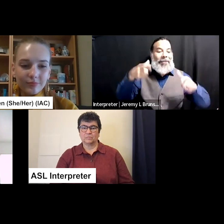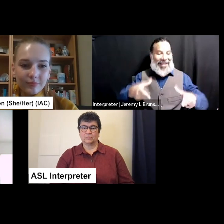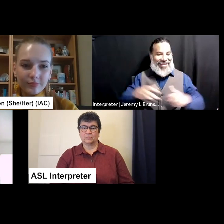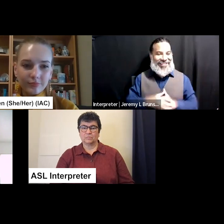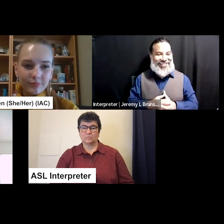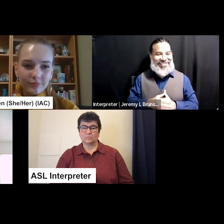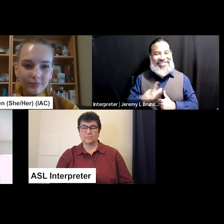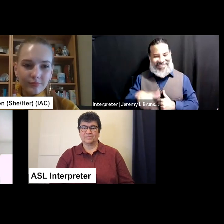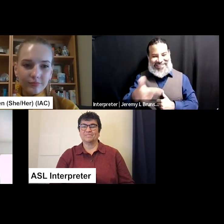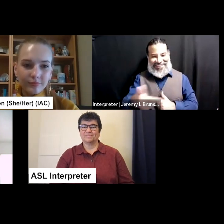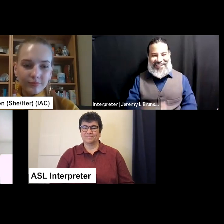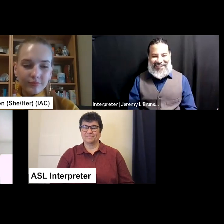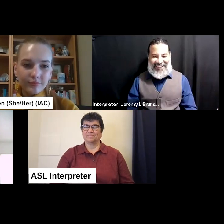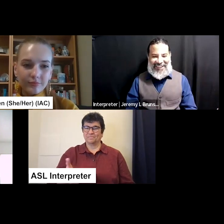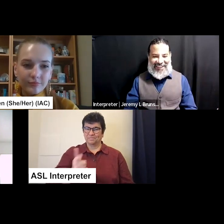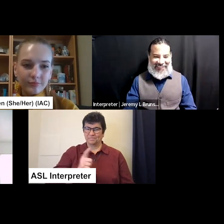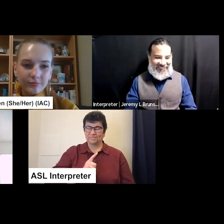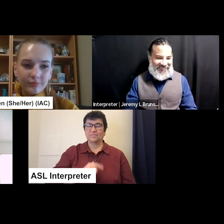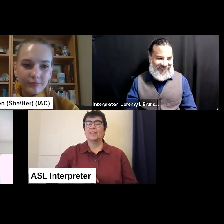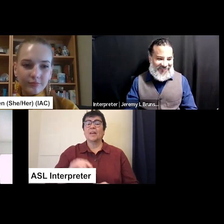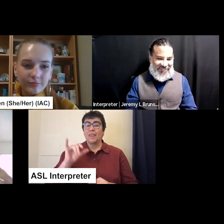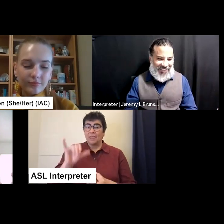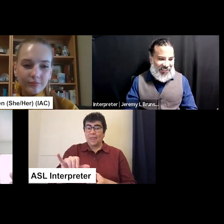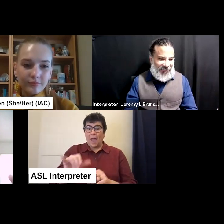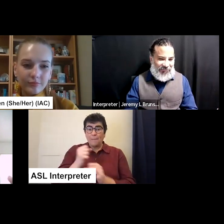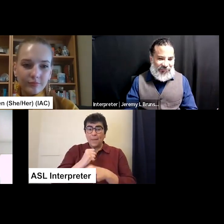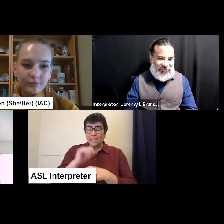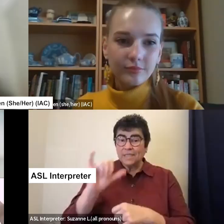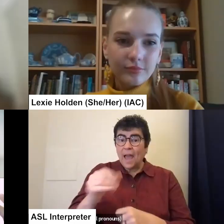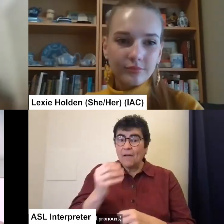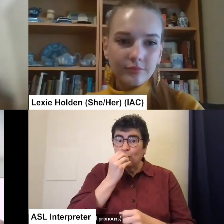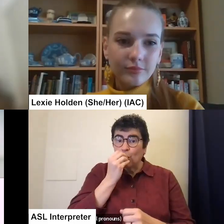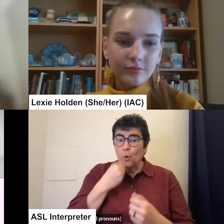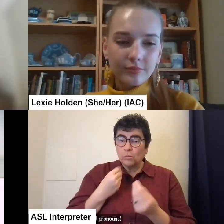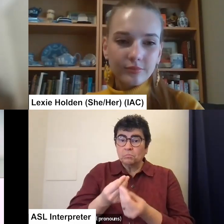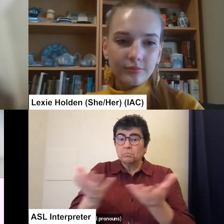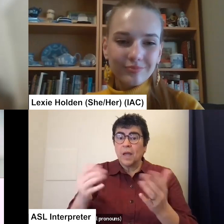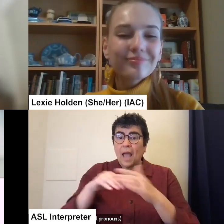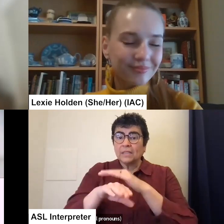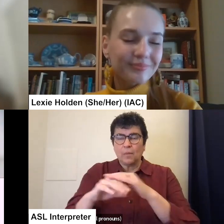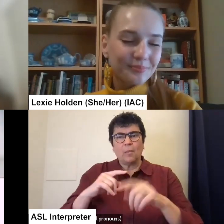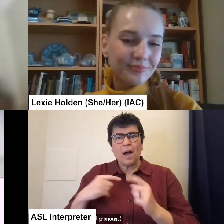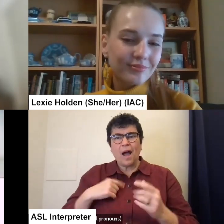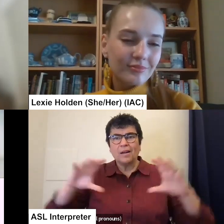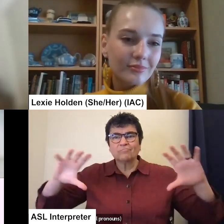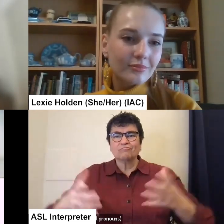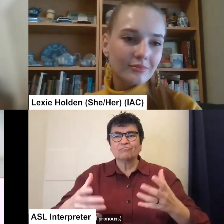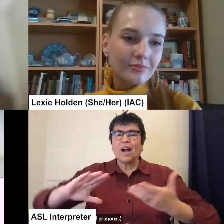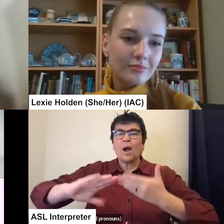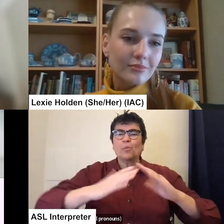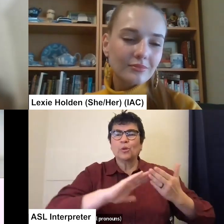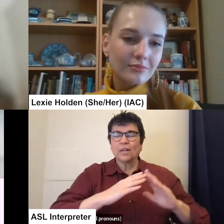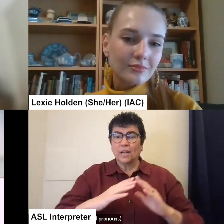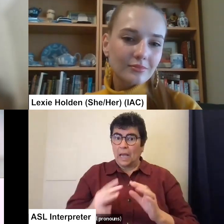And what that does is that not only does it make that food accessible, but it creates community. Because oftentimes, especially